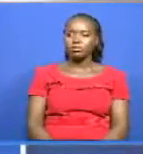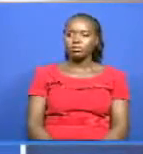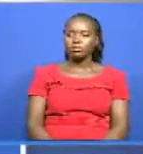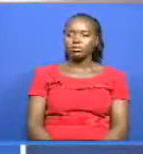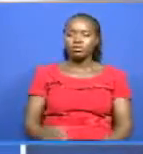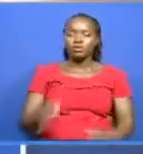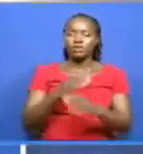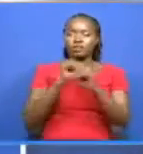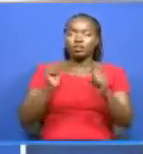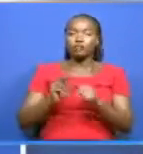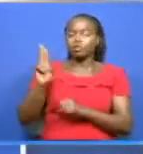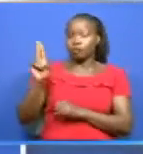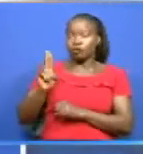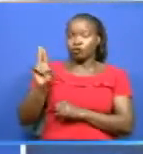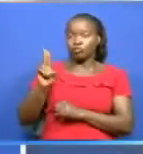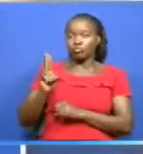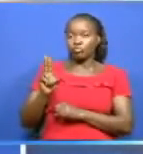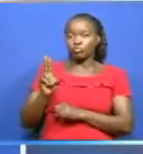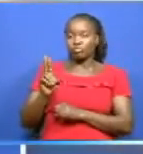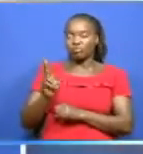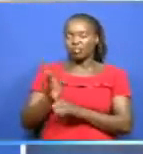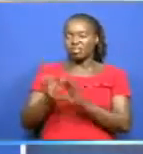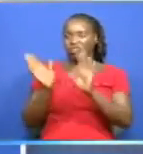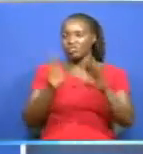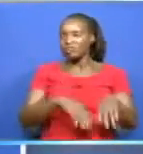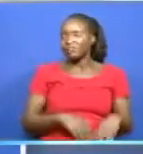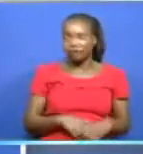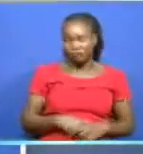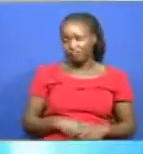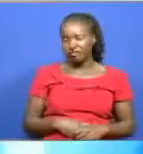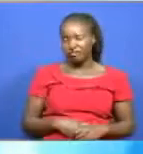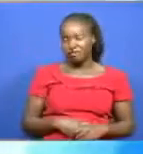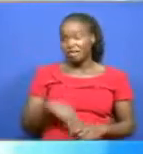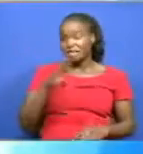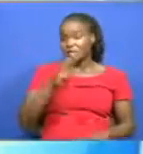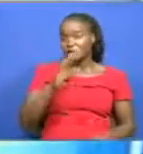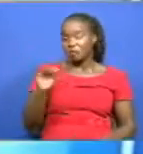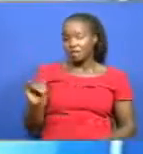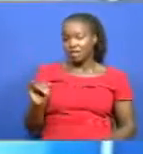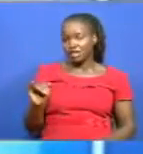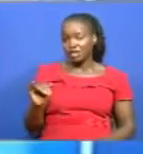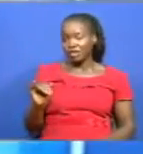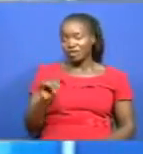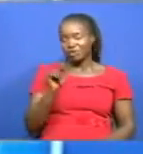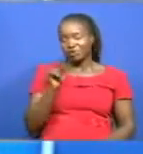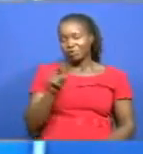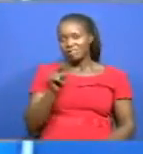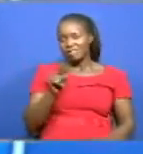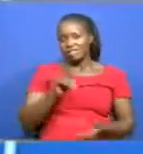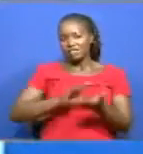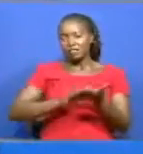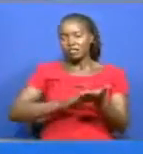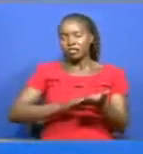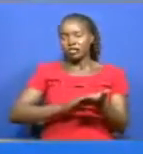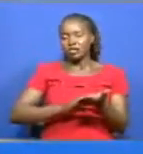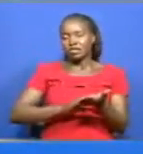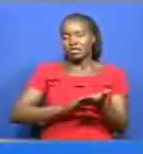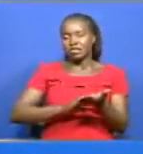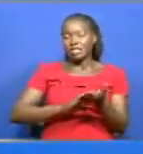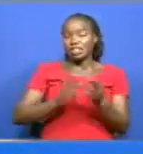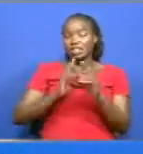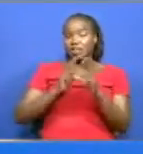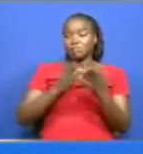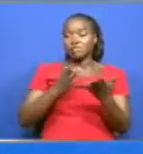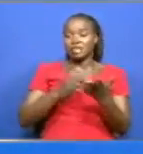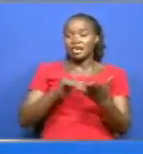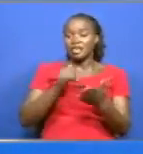The President Uhuru Kenyatta has dismissed claims by critics of the Building Bridges Initiative that recommendations in its report do